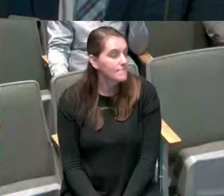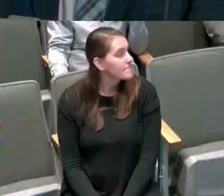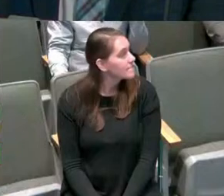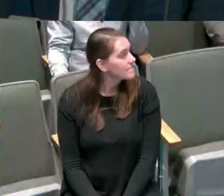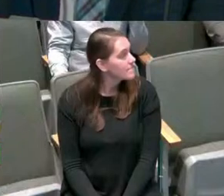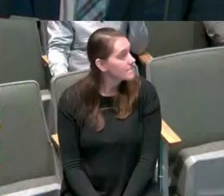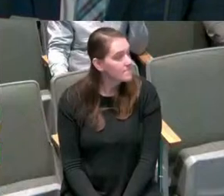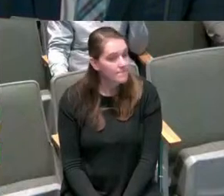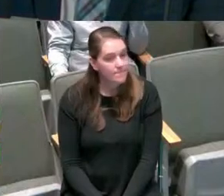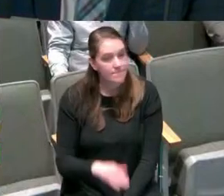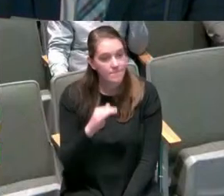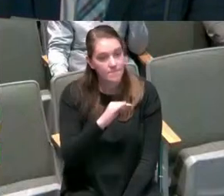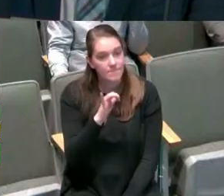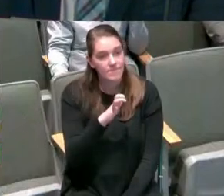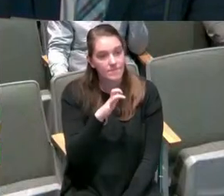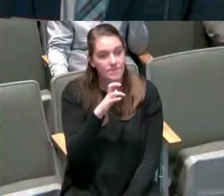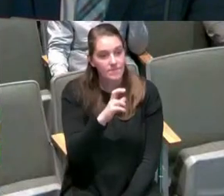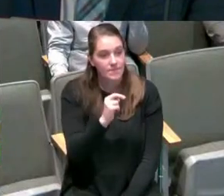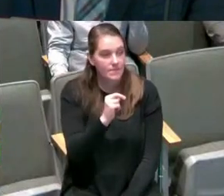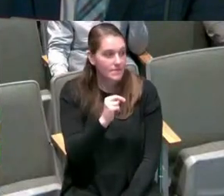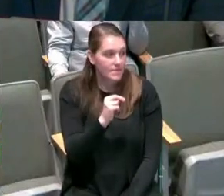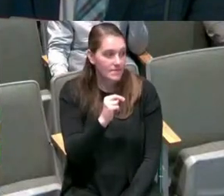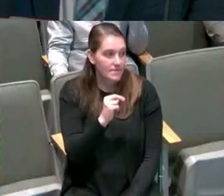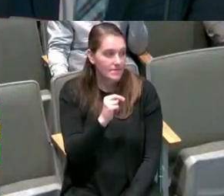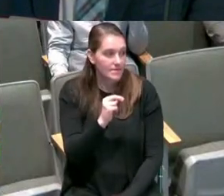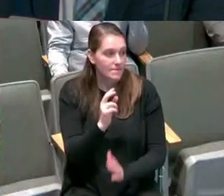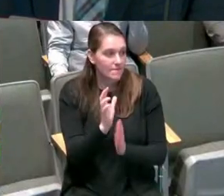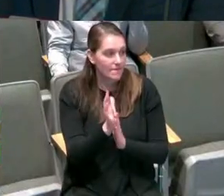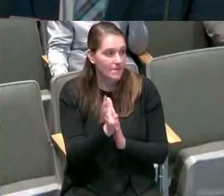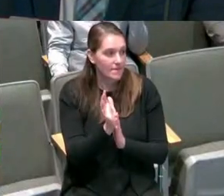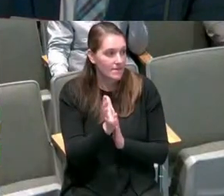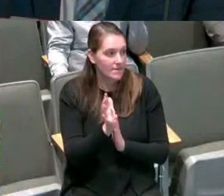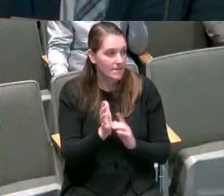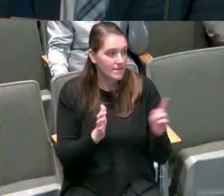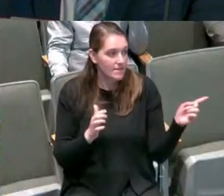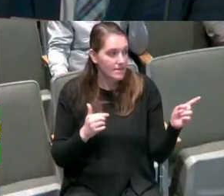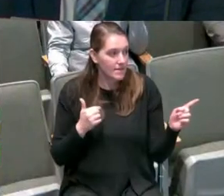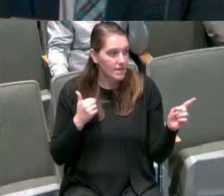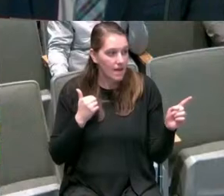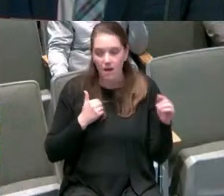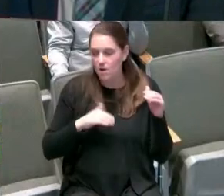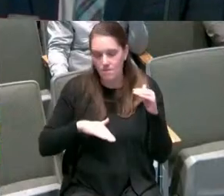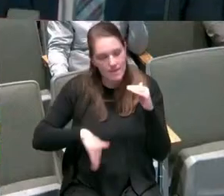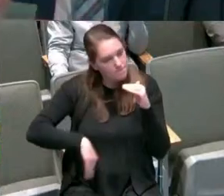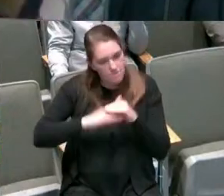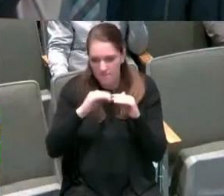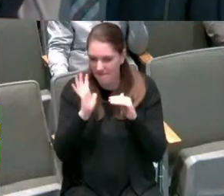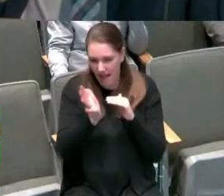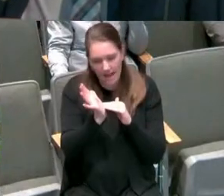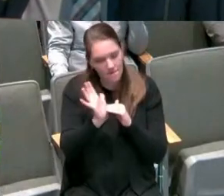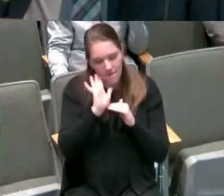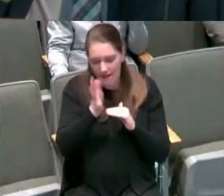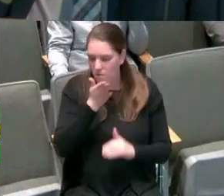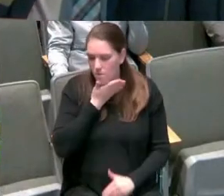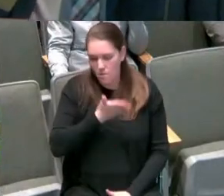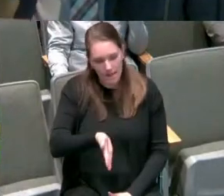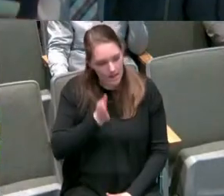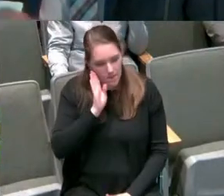John I'm gonna have them put five minutes on the clock are you good with that type five I got it okay